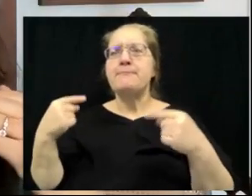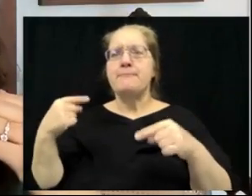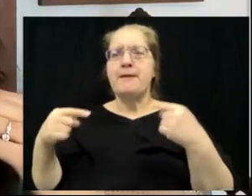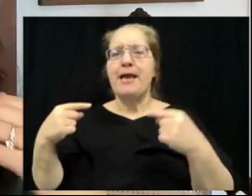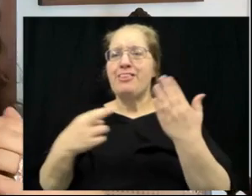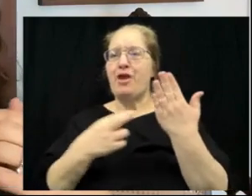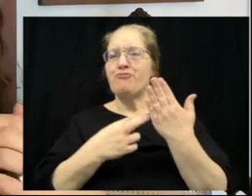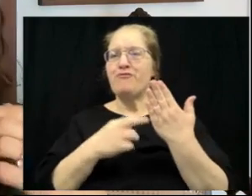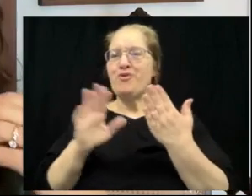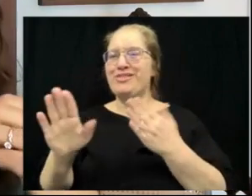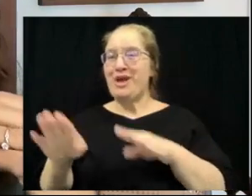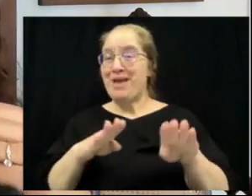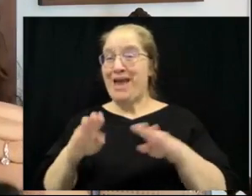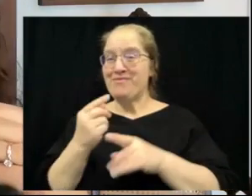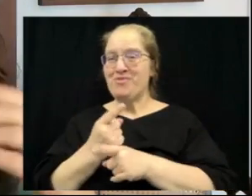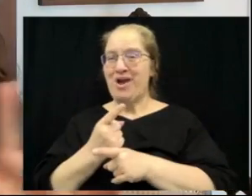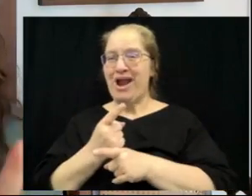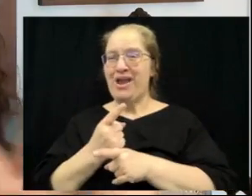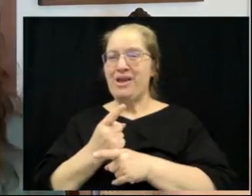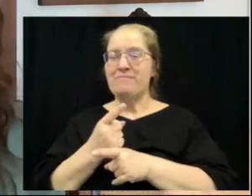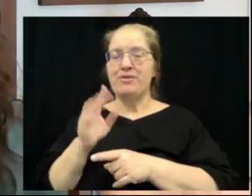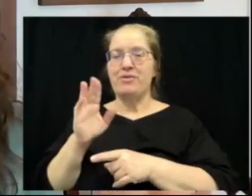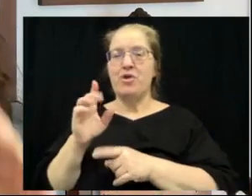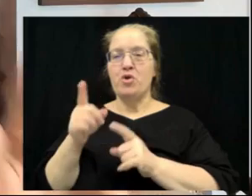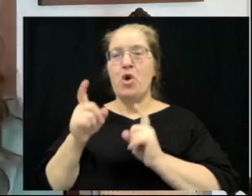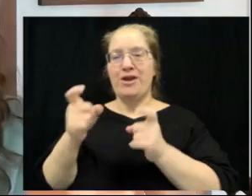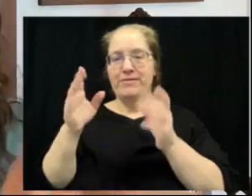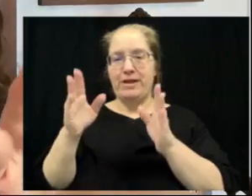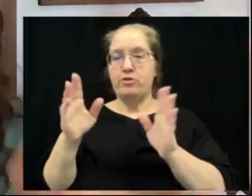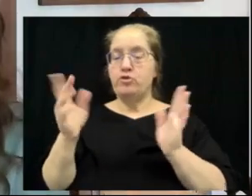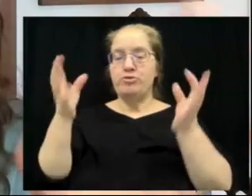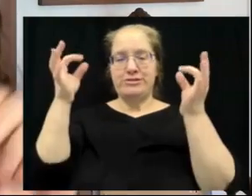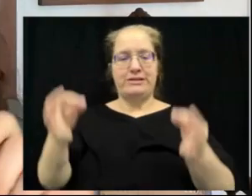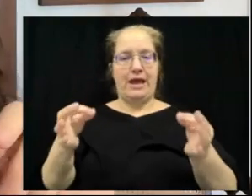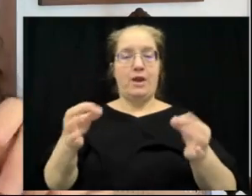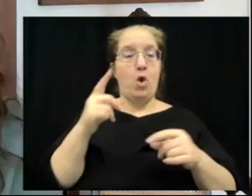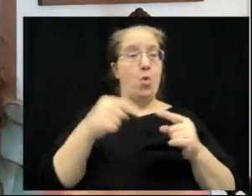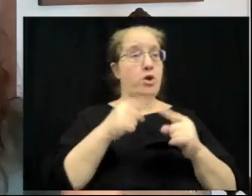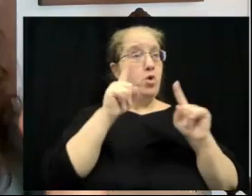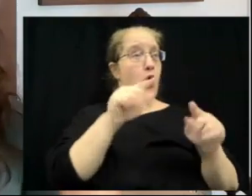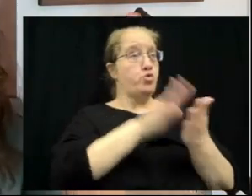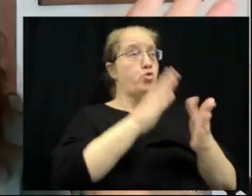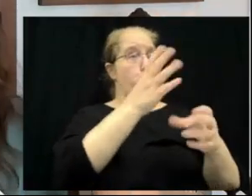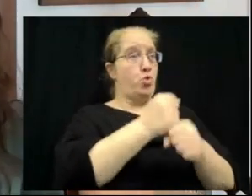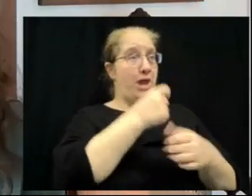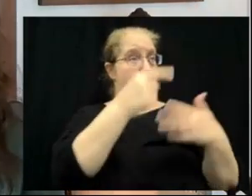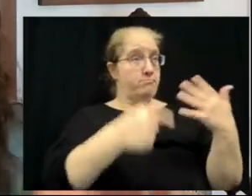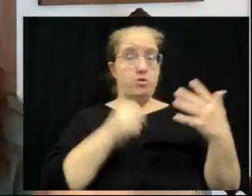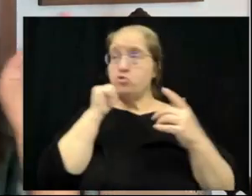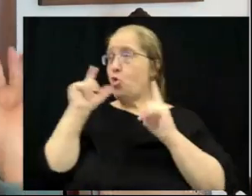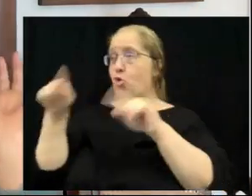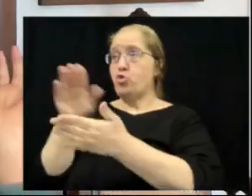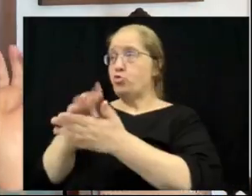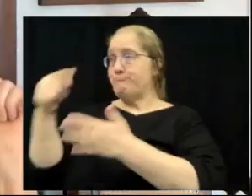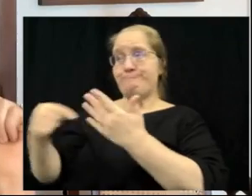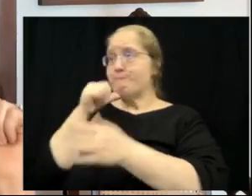reinforces their behavior because you're giving them attention. You lay it out. When you go to school, you get this. When you don't go to school, this is what happens.